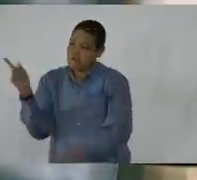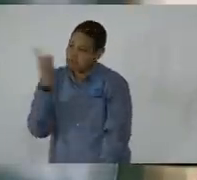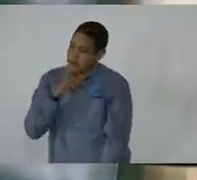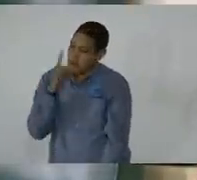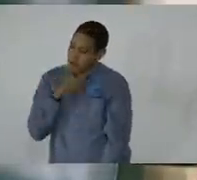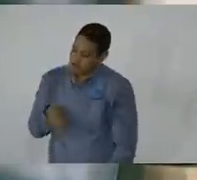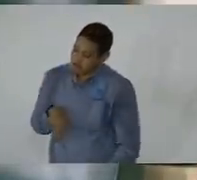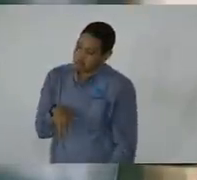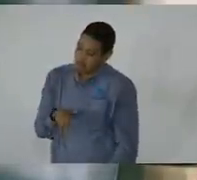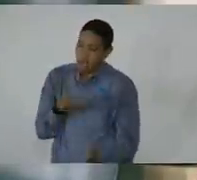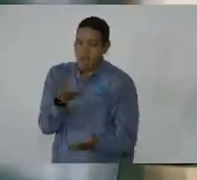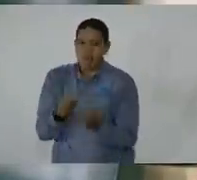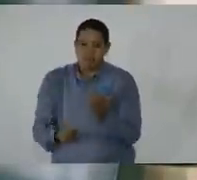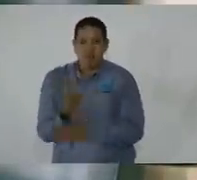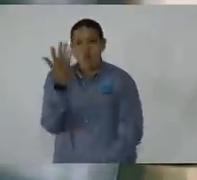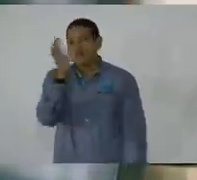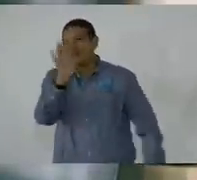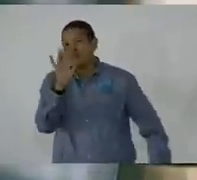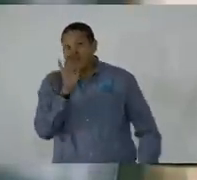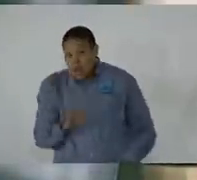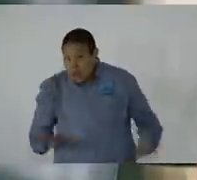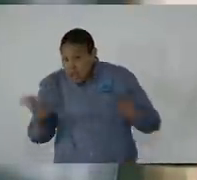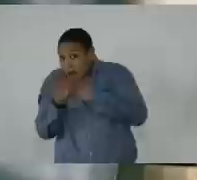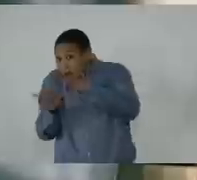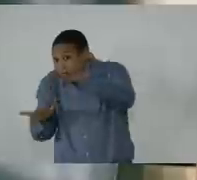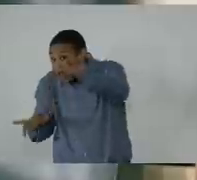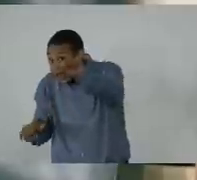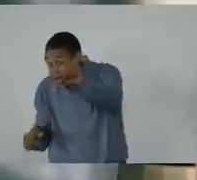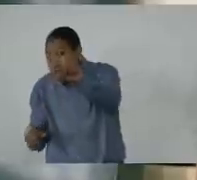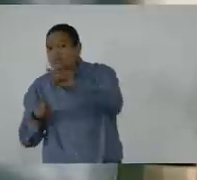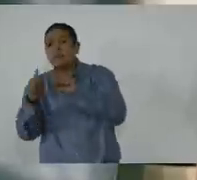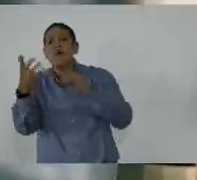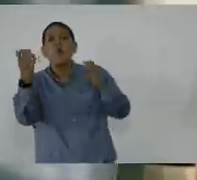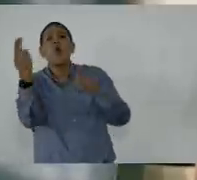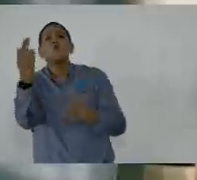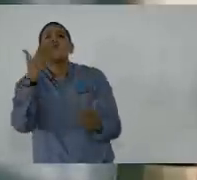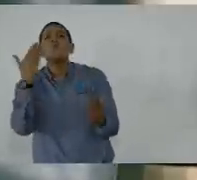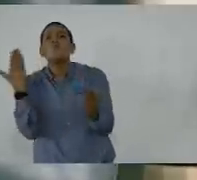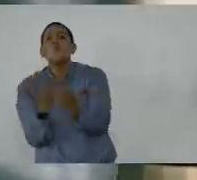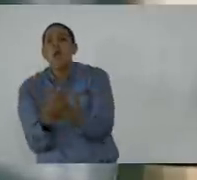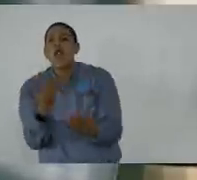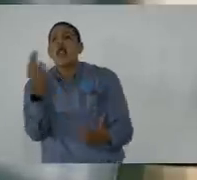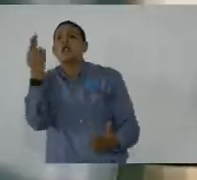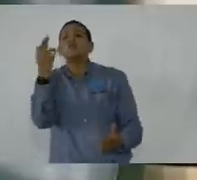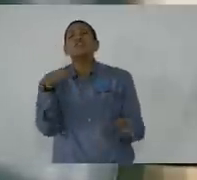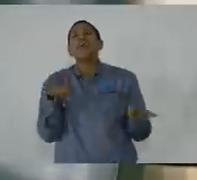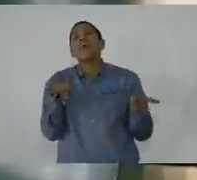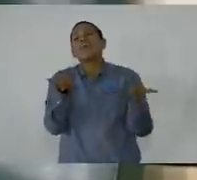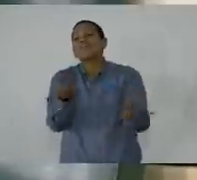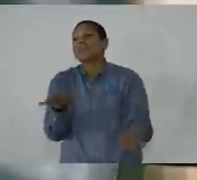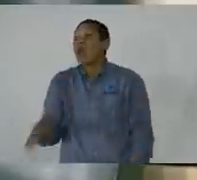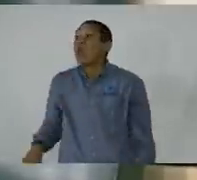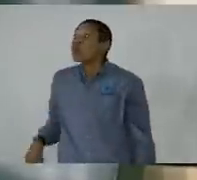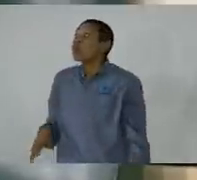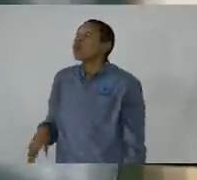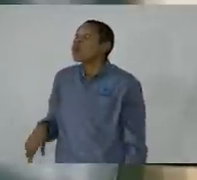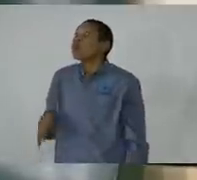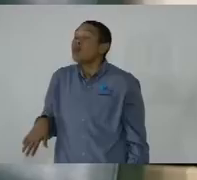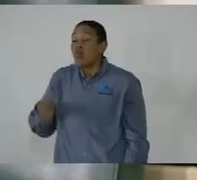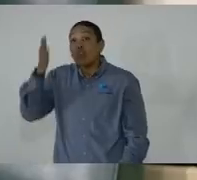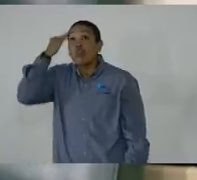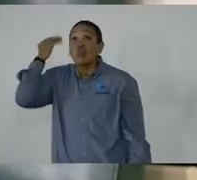fertilizer. It's very important for us to use it, but we want to use it well and use it efficiently. Madam